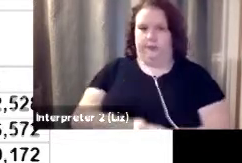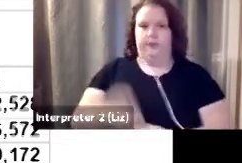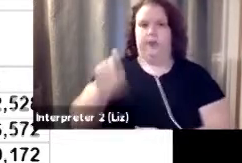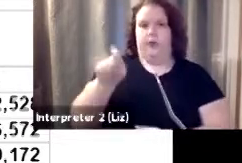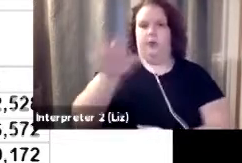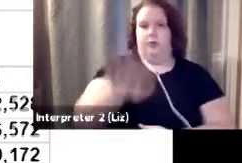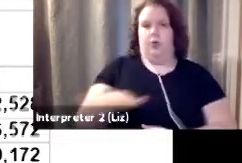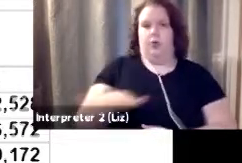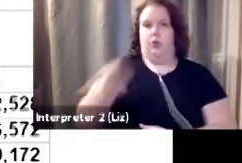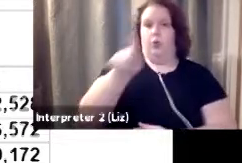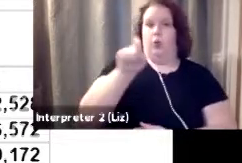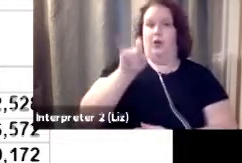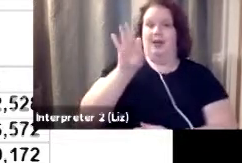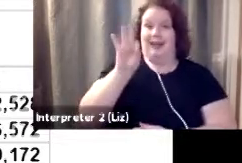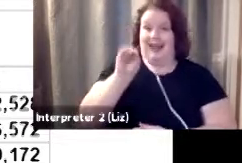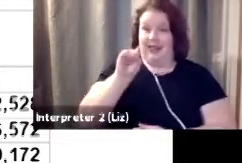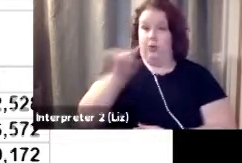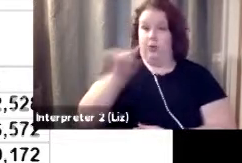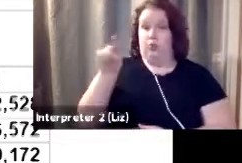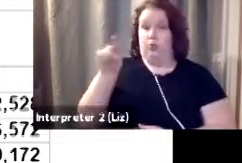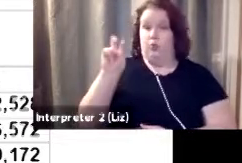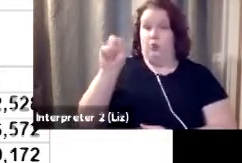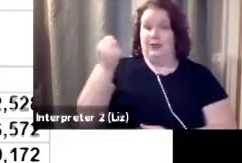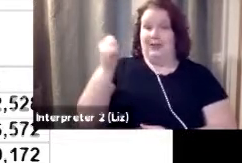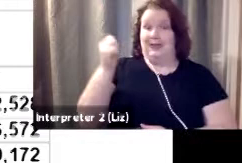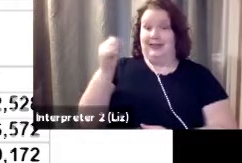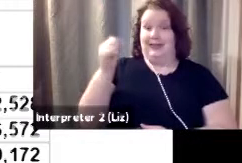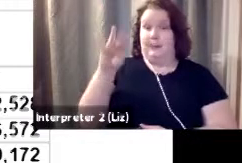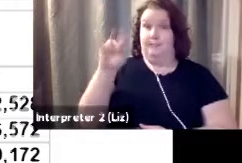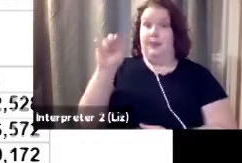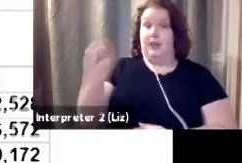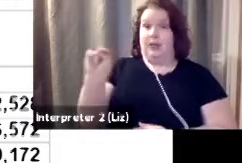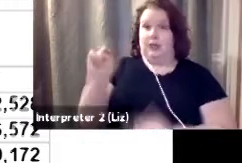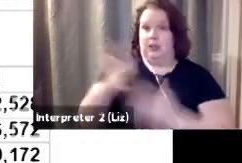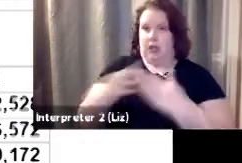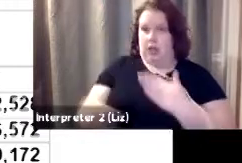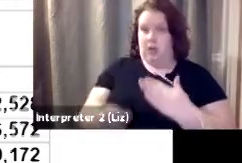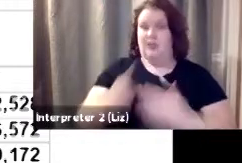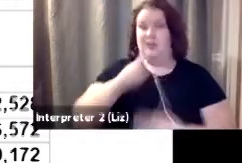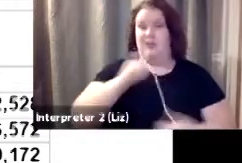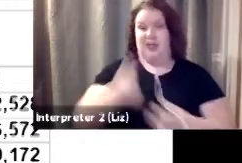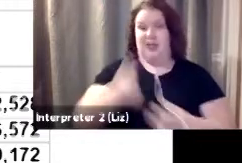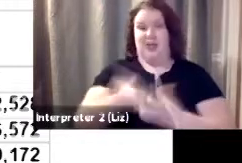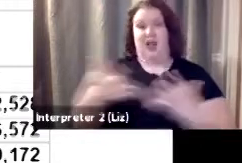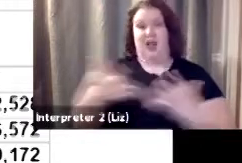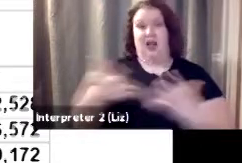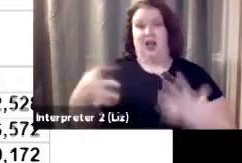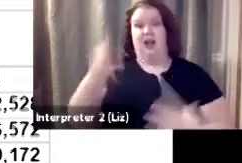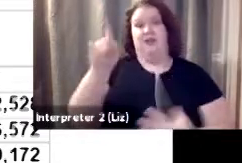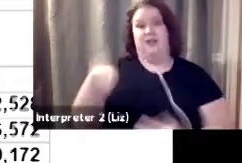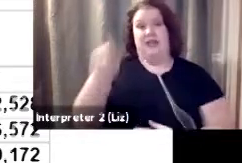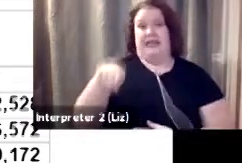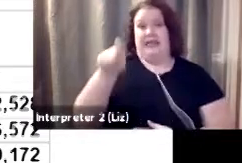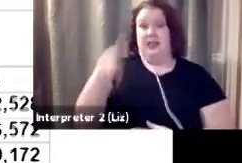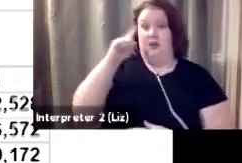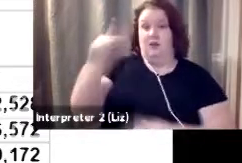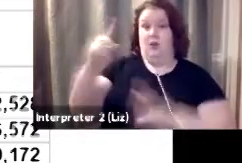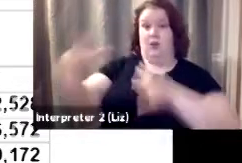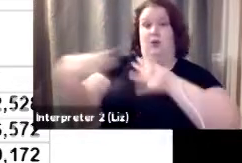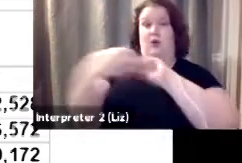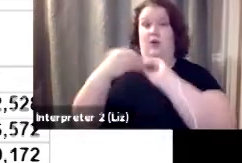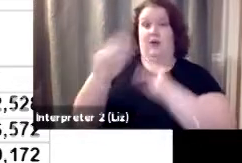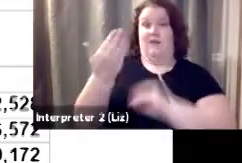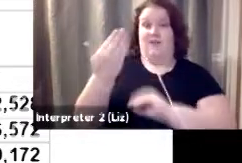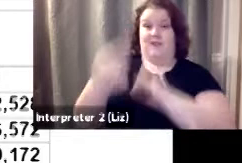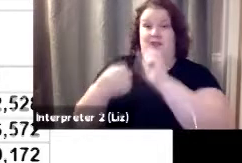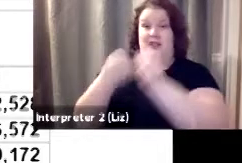$210 million. So there's a lot of need here, uh, over that next 15 year period. And as